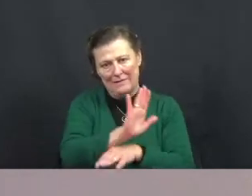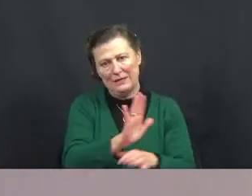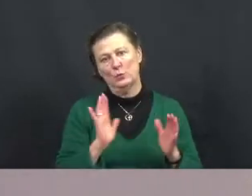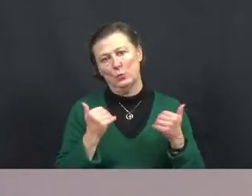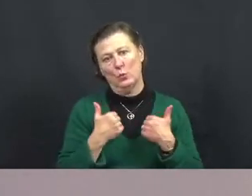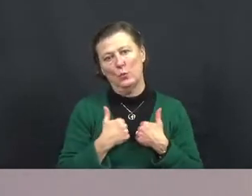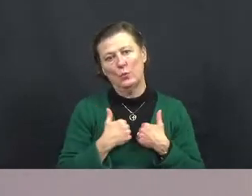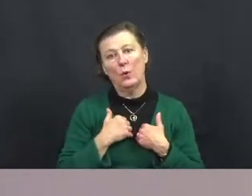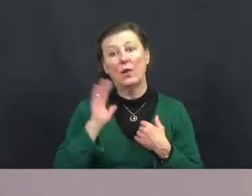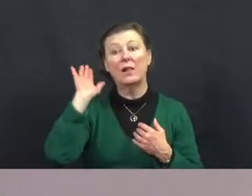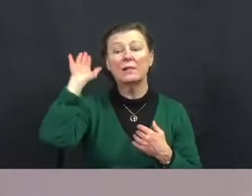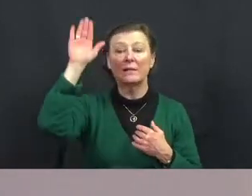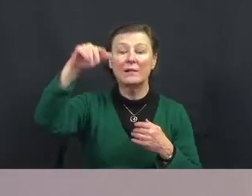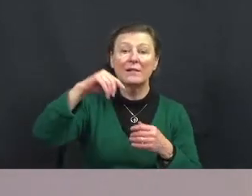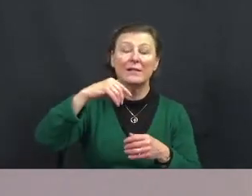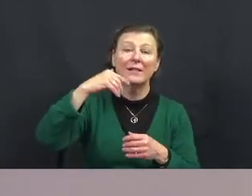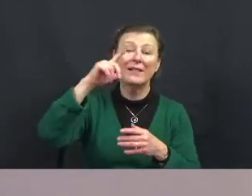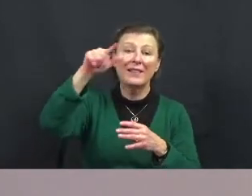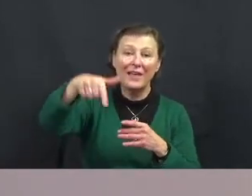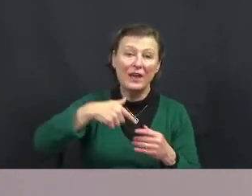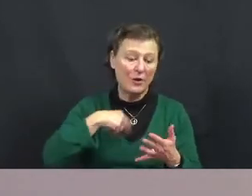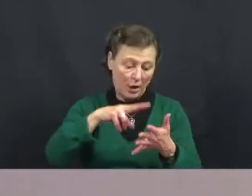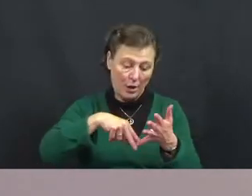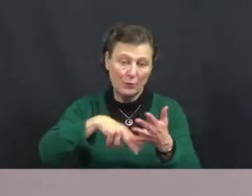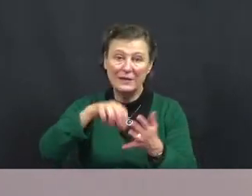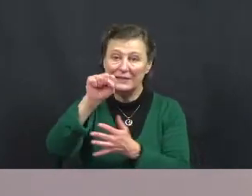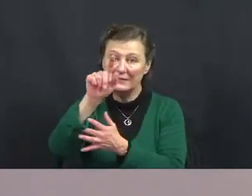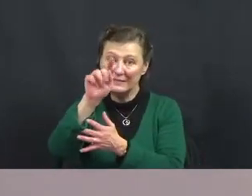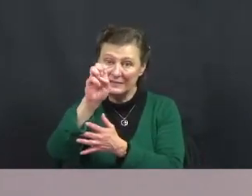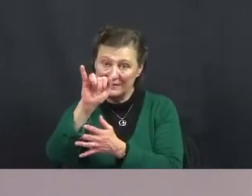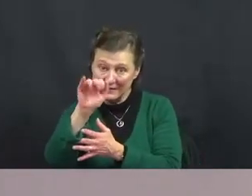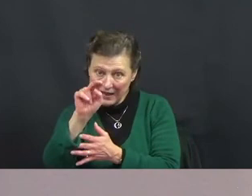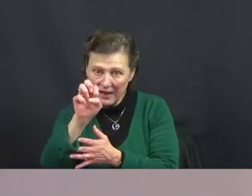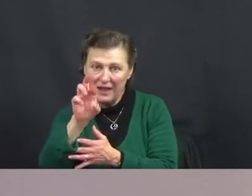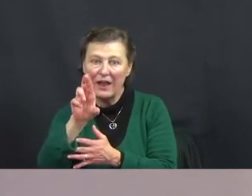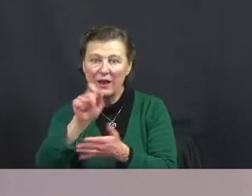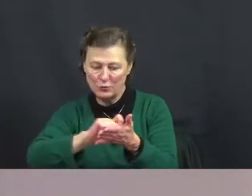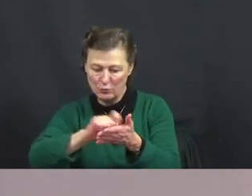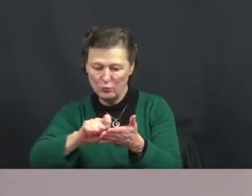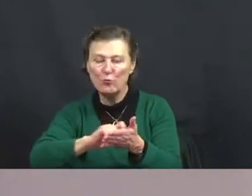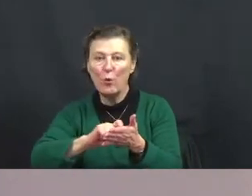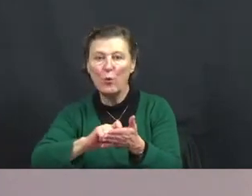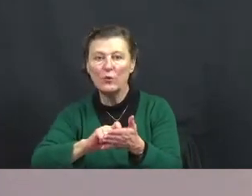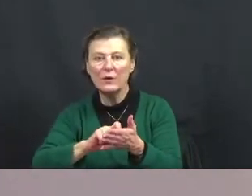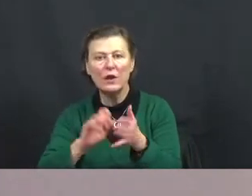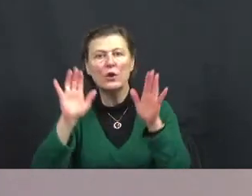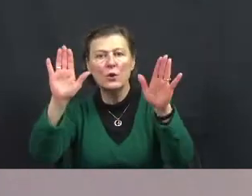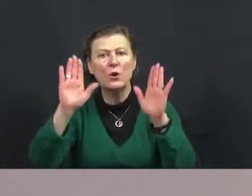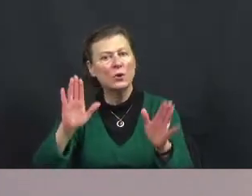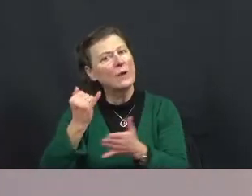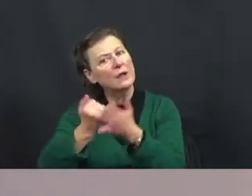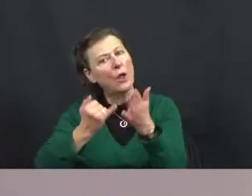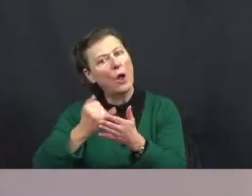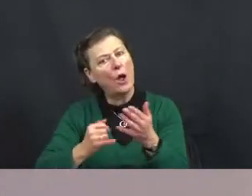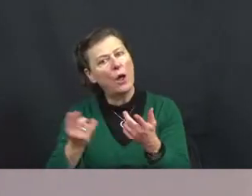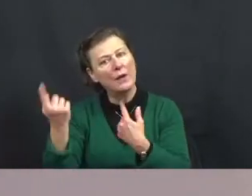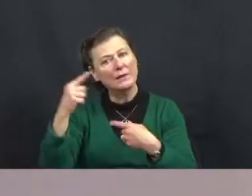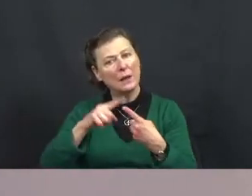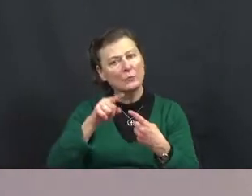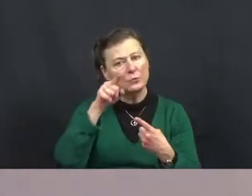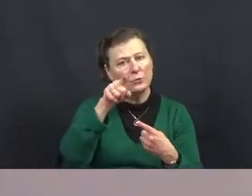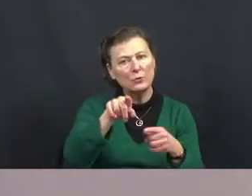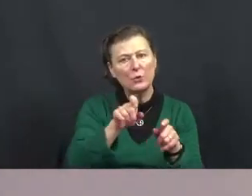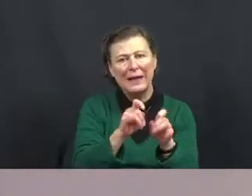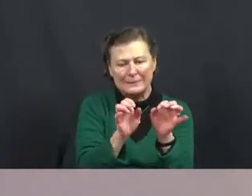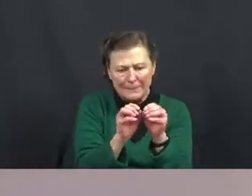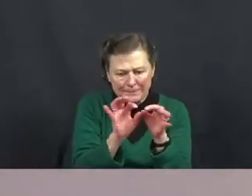Years later, I was reading the critic George Steiner, who said that great art comes to you as an annunciation.